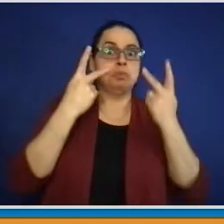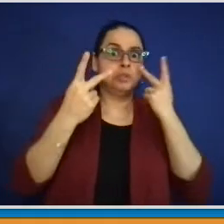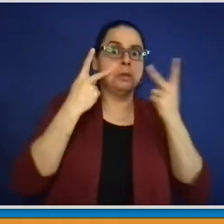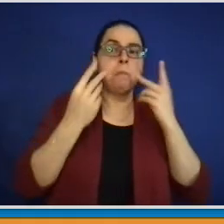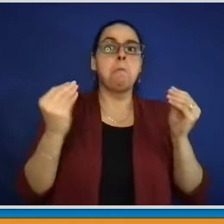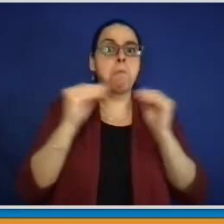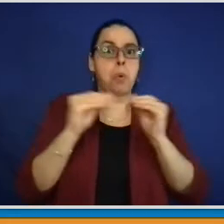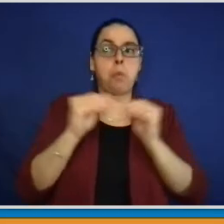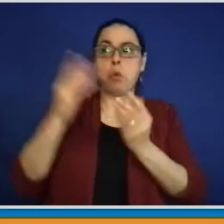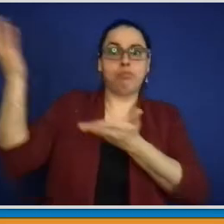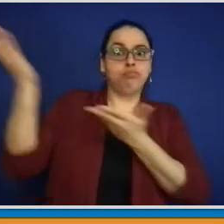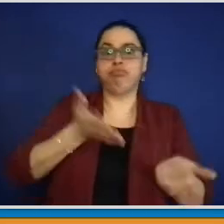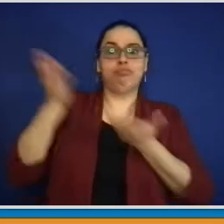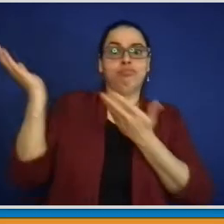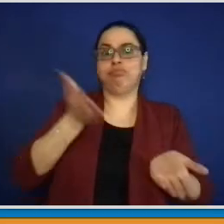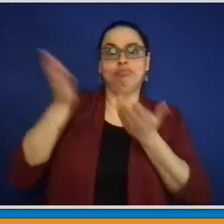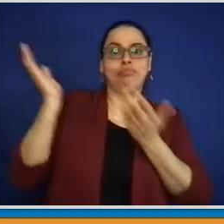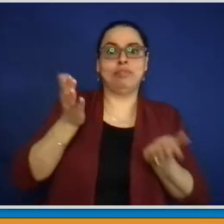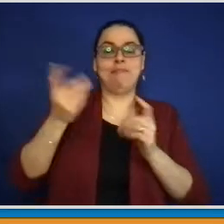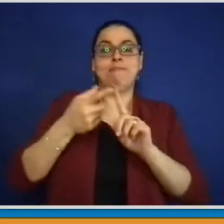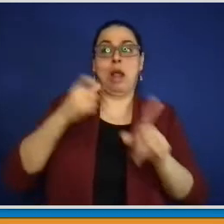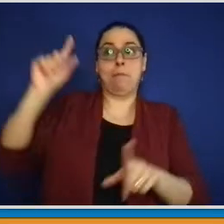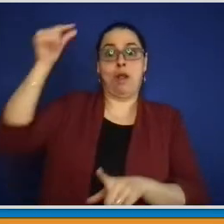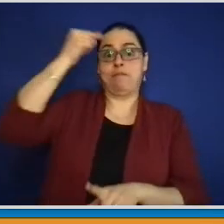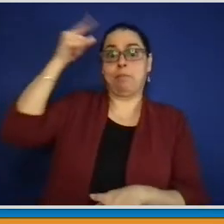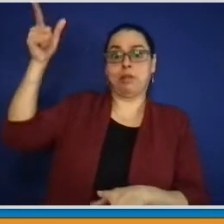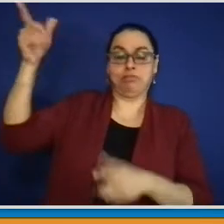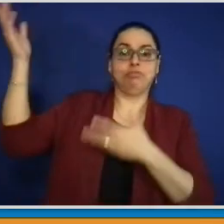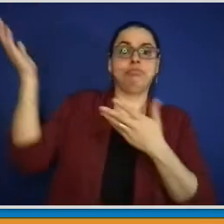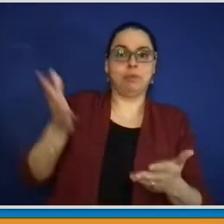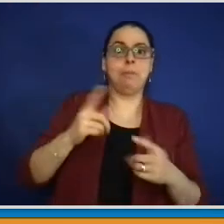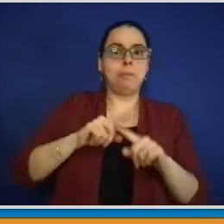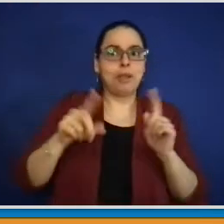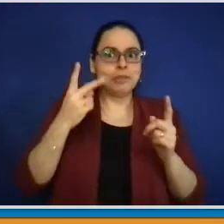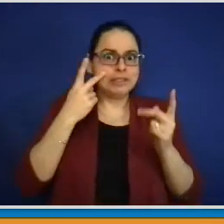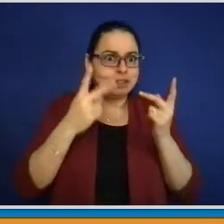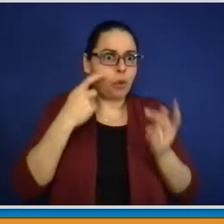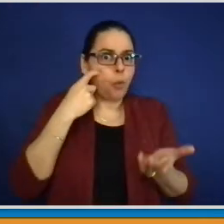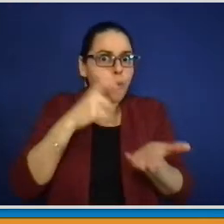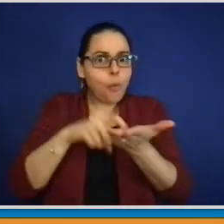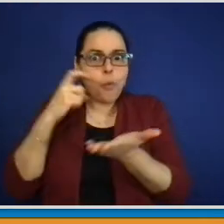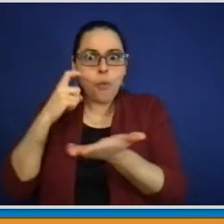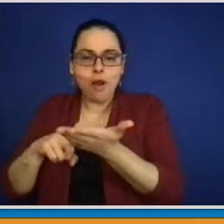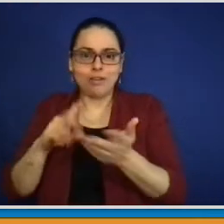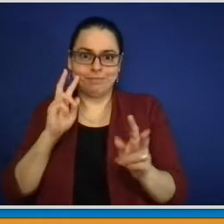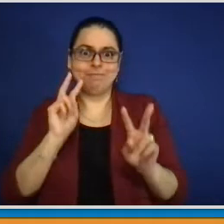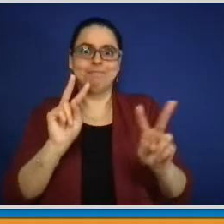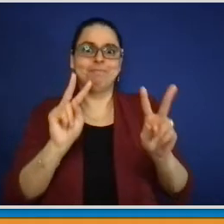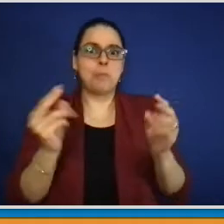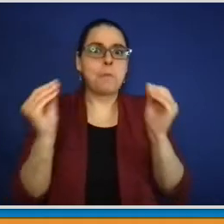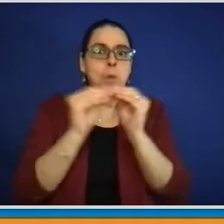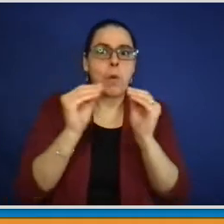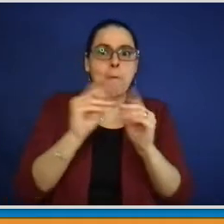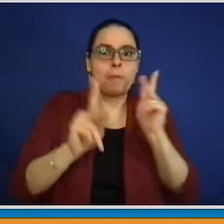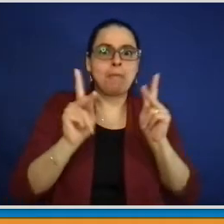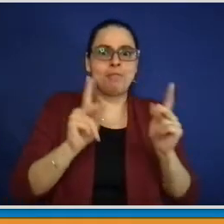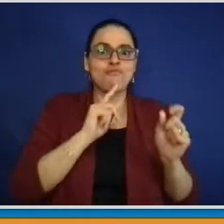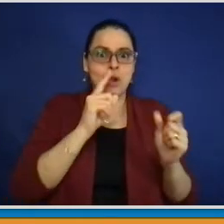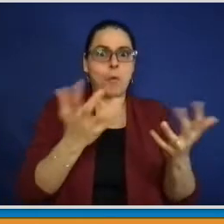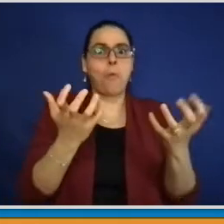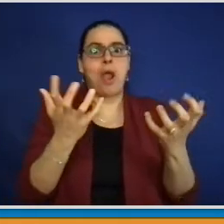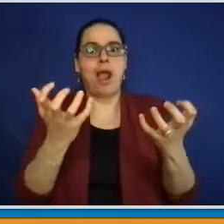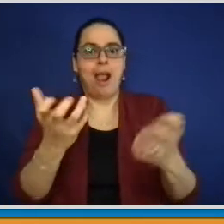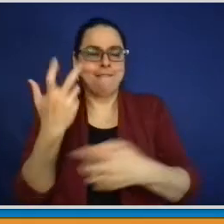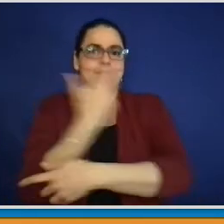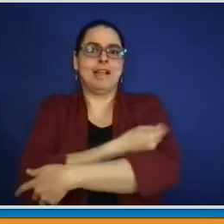people that want the vaccine. We're hopeful that over the months of April and May, we will be able to vaccinate enough people, given the size